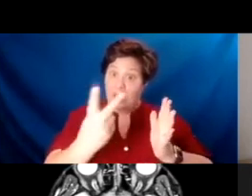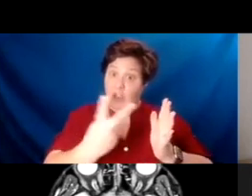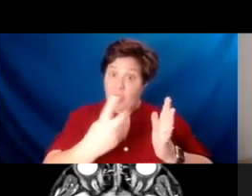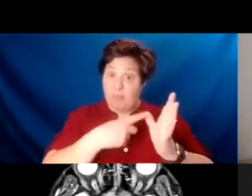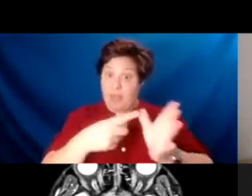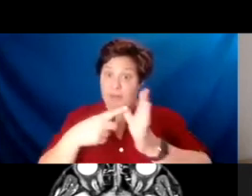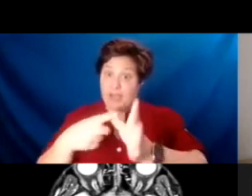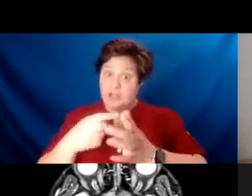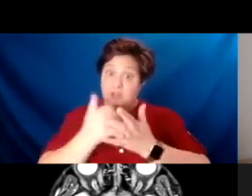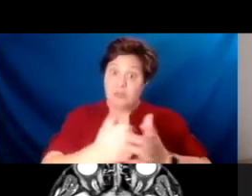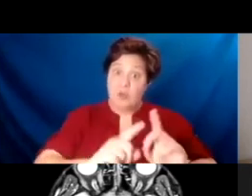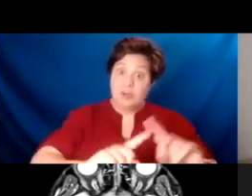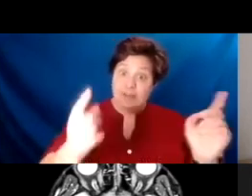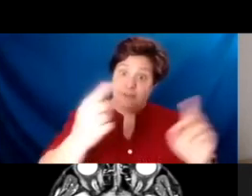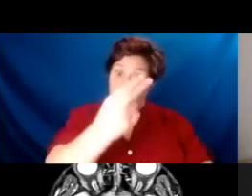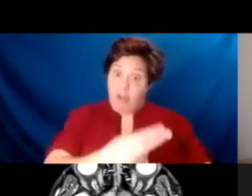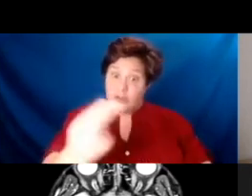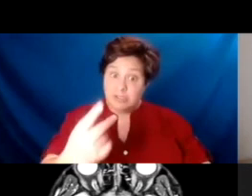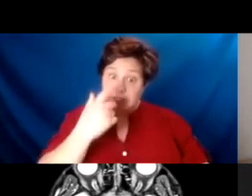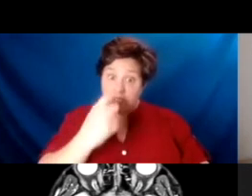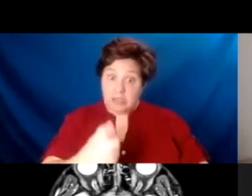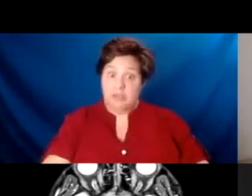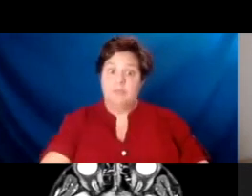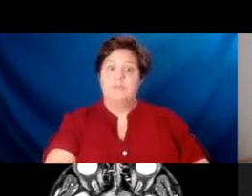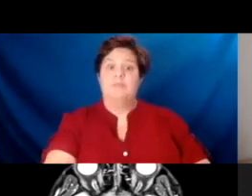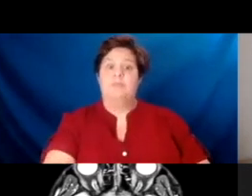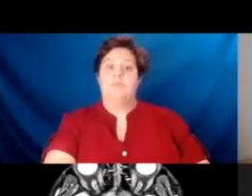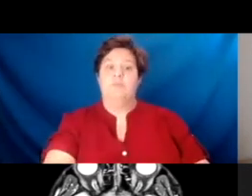to support different artists?